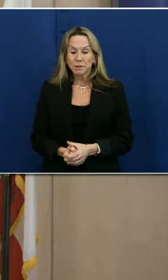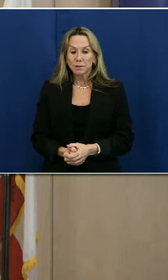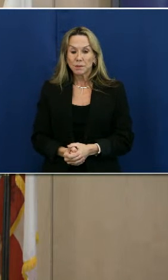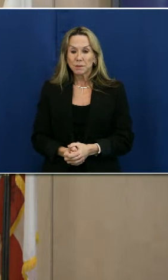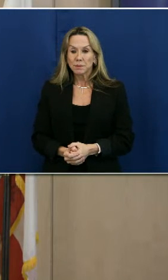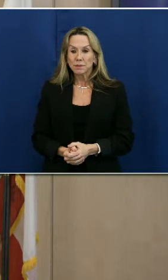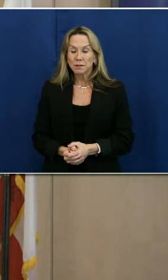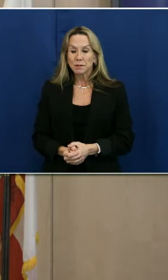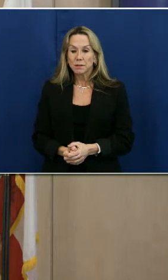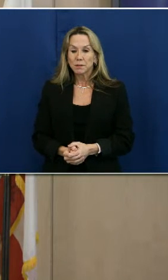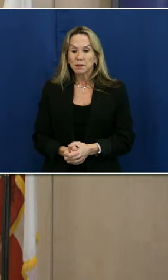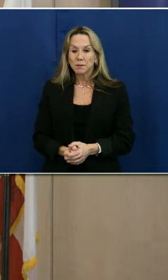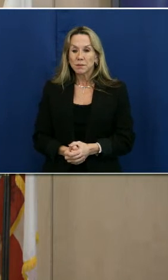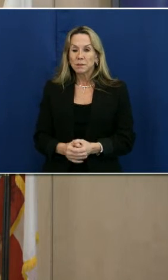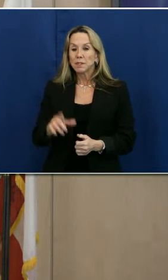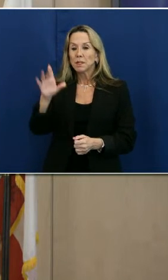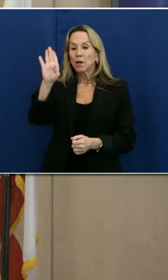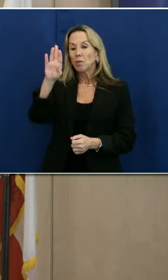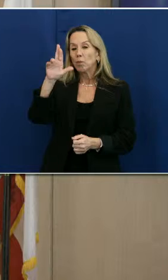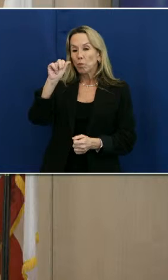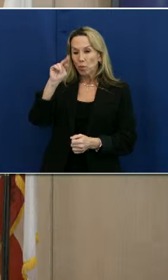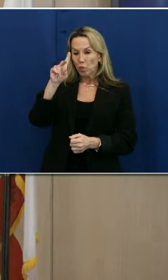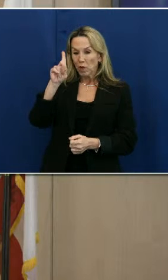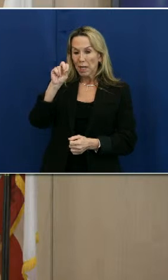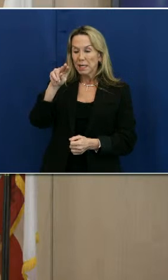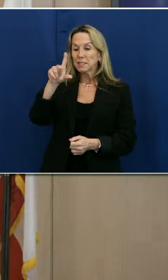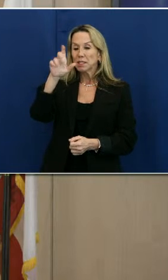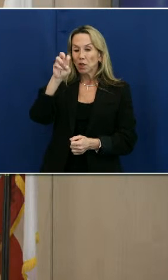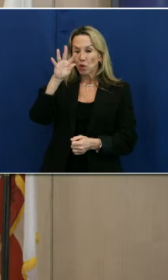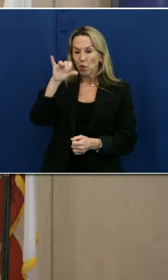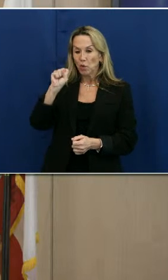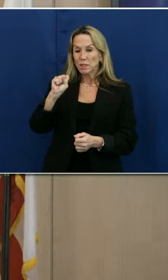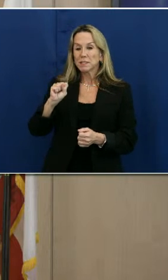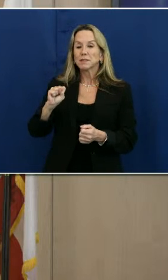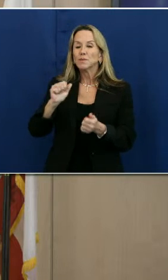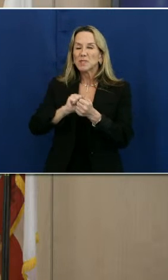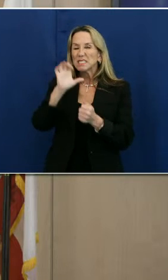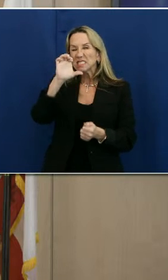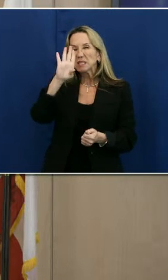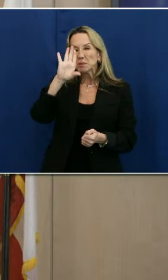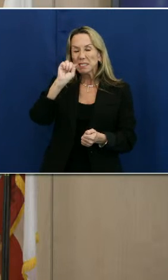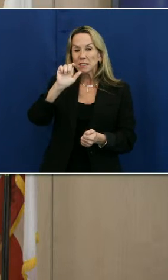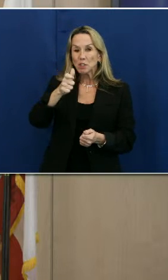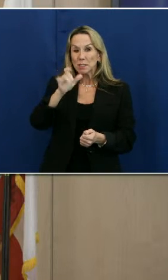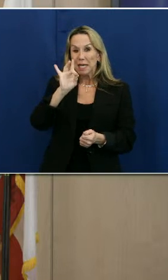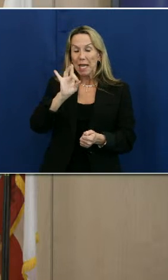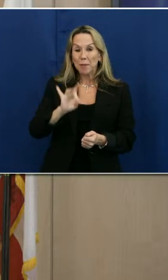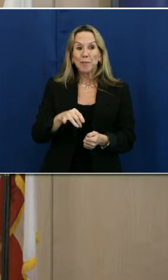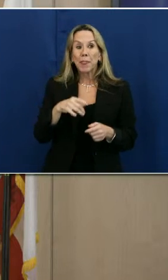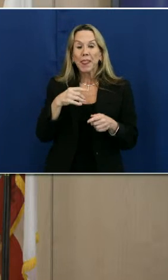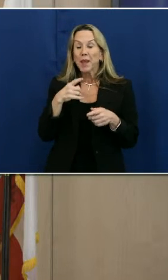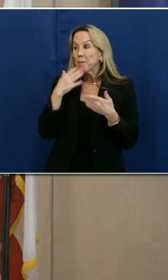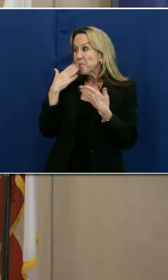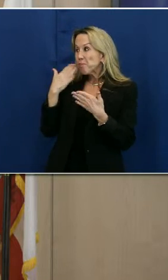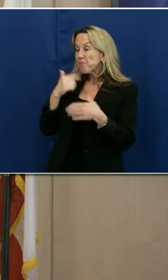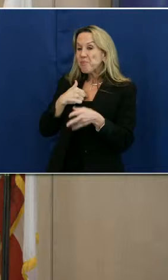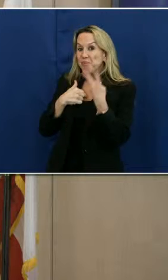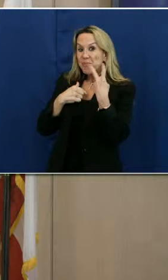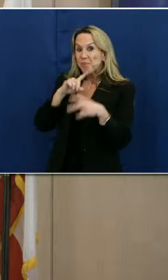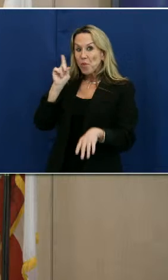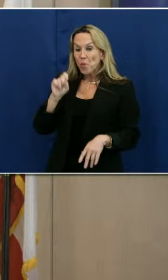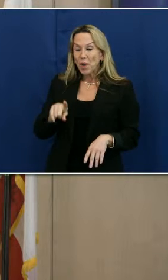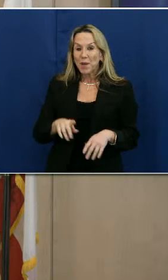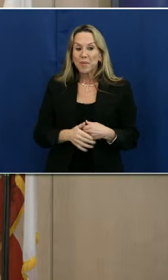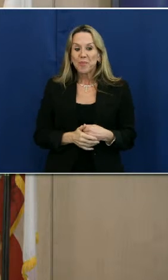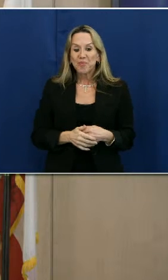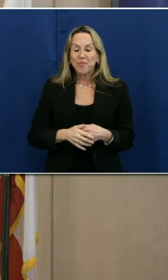This next question is from Brandon Lewis with CBS 8. Thank you. I have two questions. The first is, over the